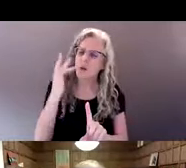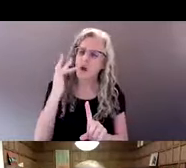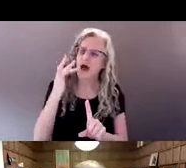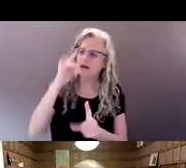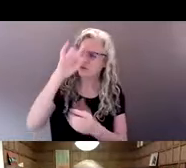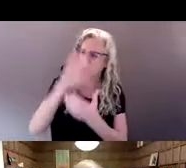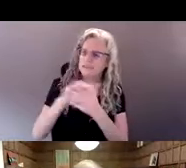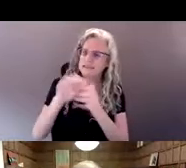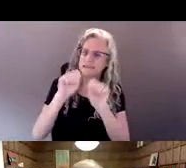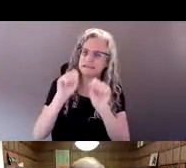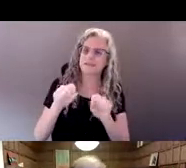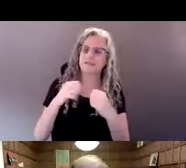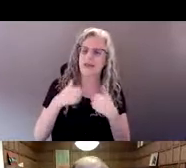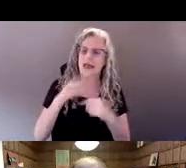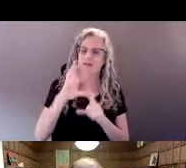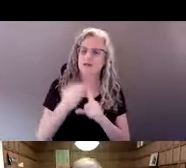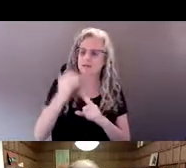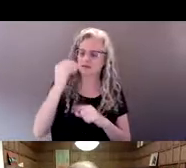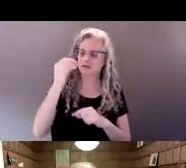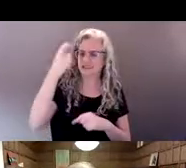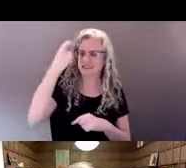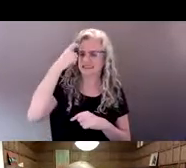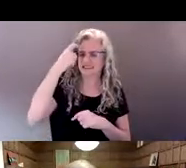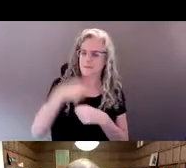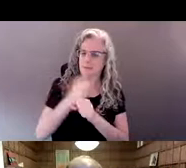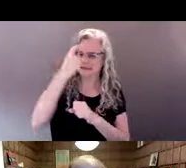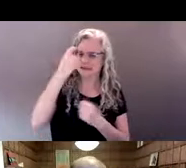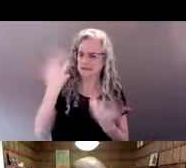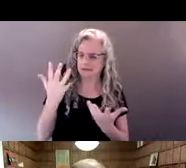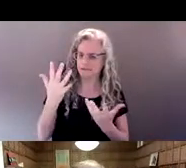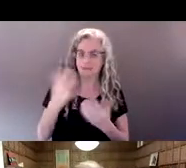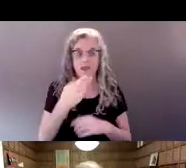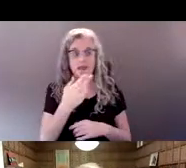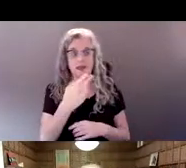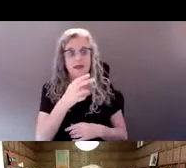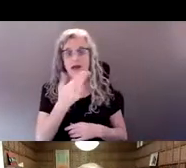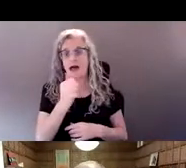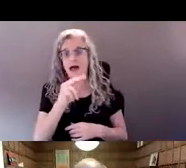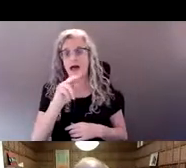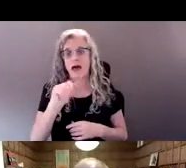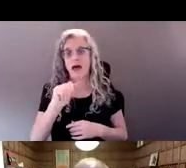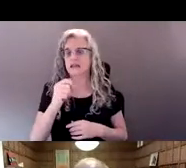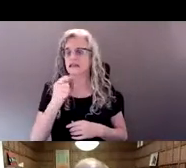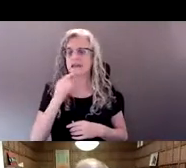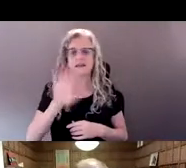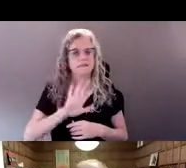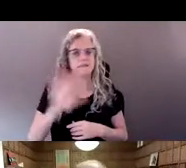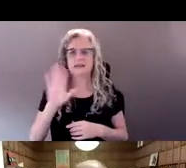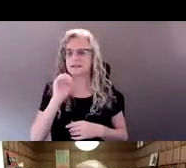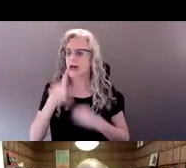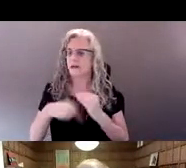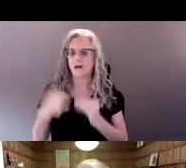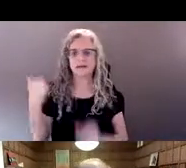sense? Arendt dismissed the past as a source of meaning. It's not because of history